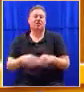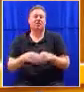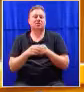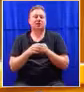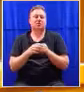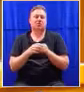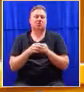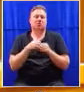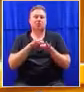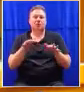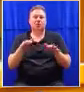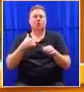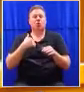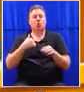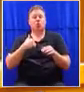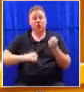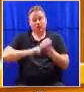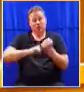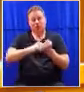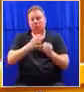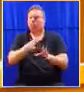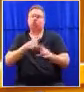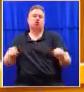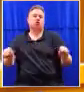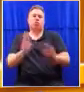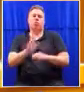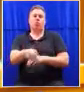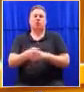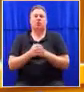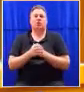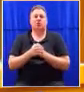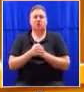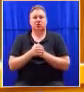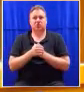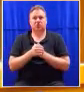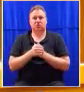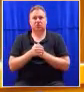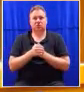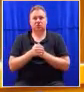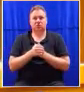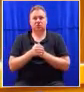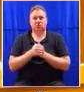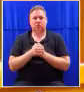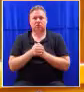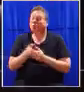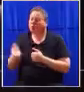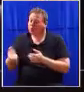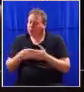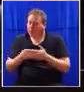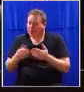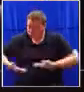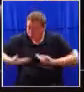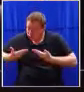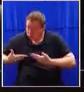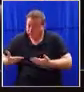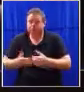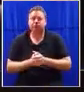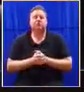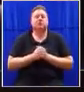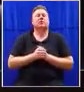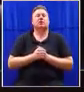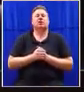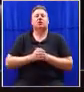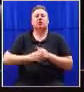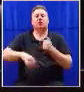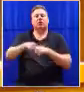support. The social contract that South African public signed with its government was clear. The social